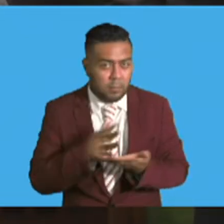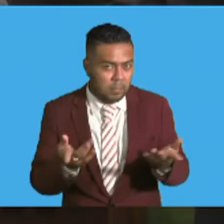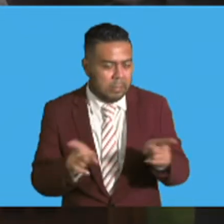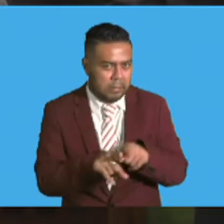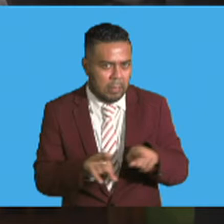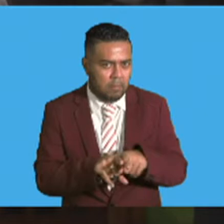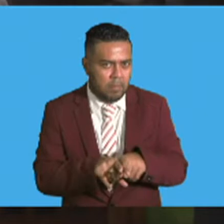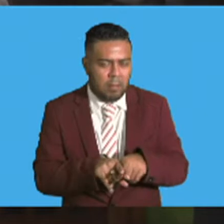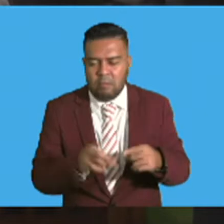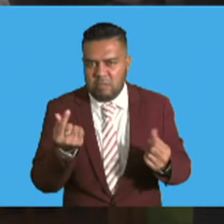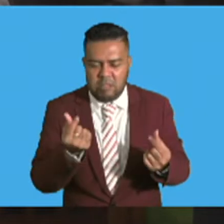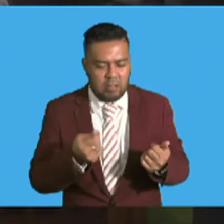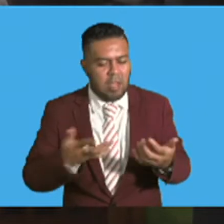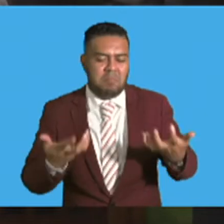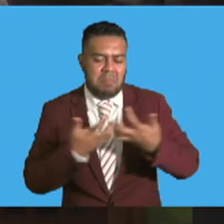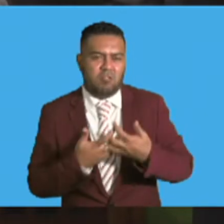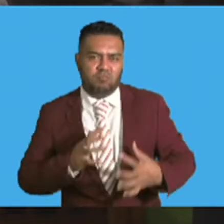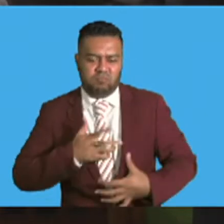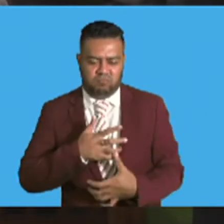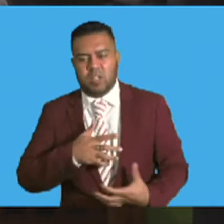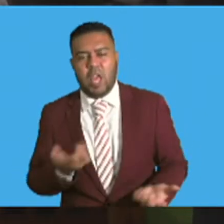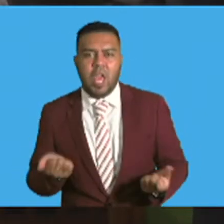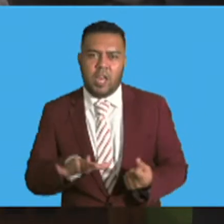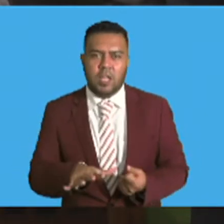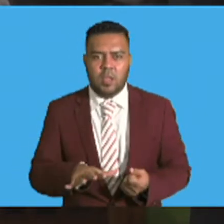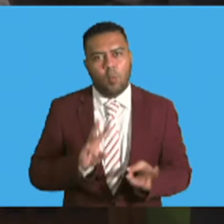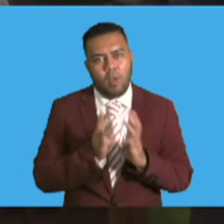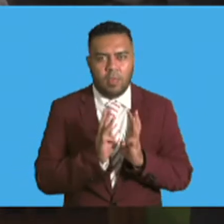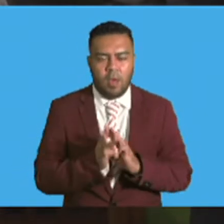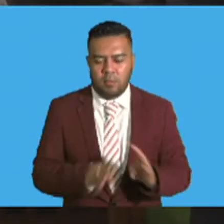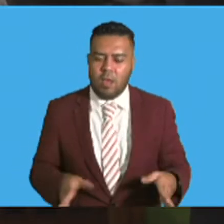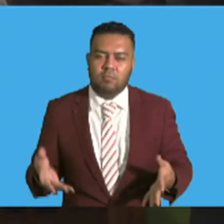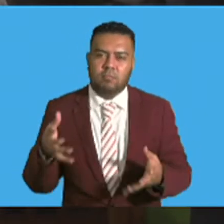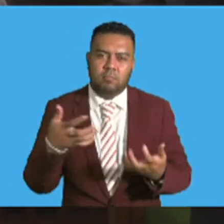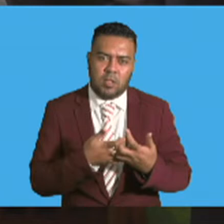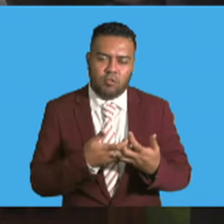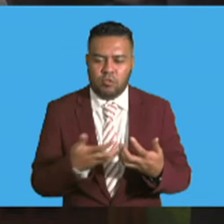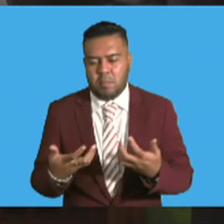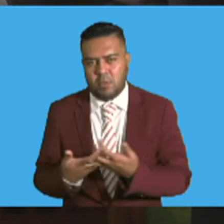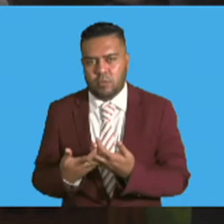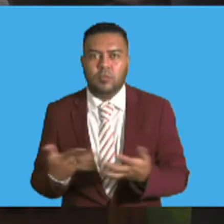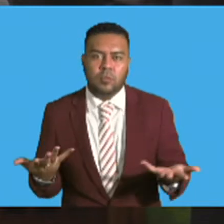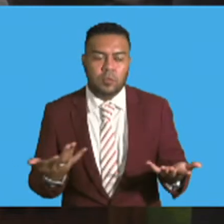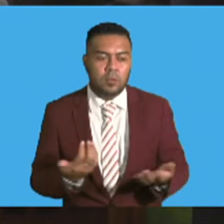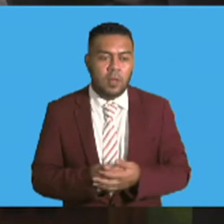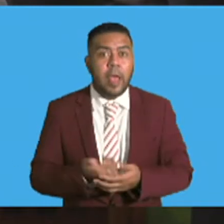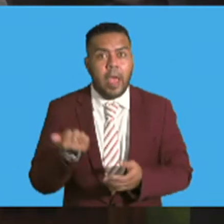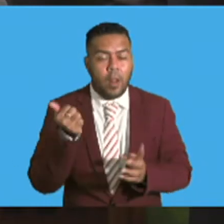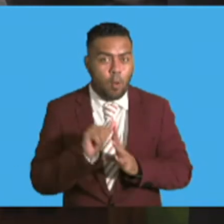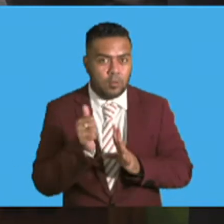well as heat situation. They are also quite efficient in terms of feed